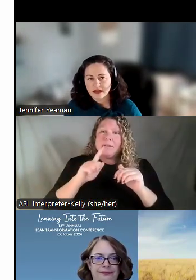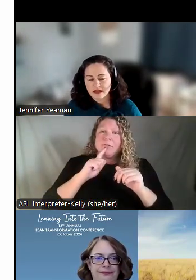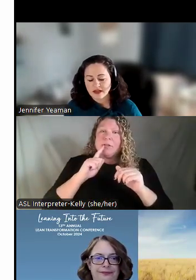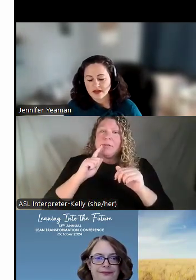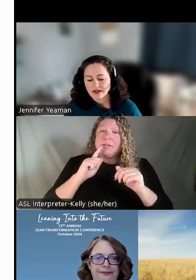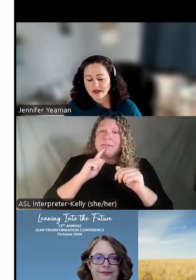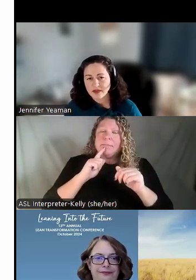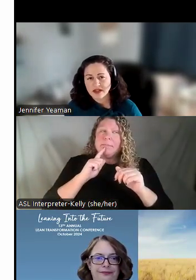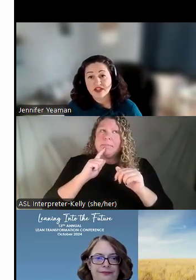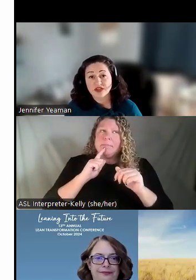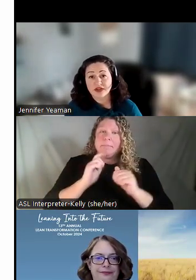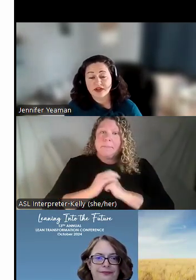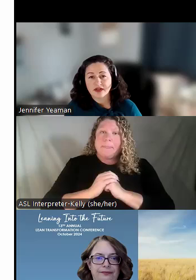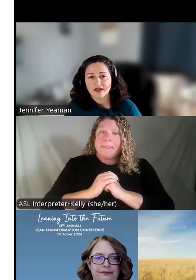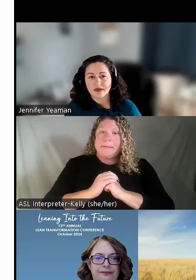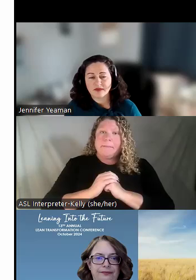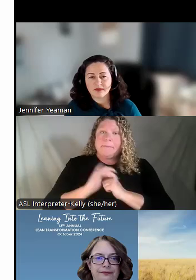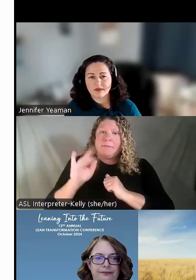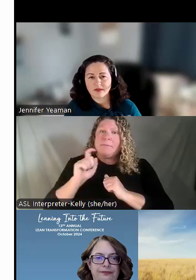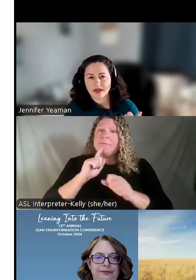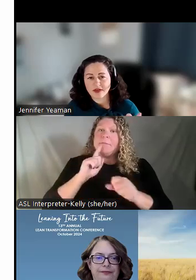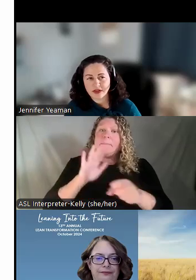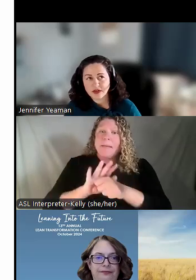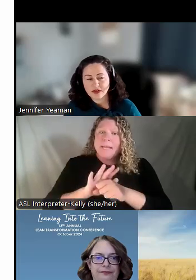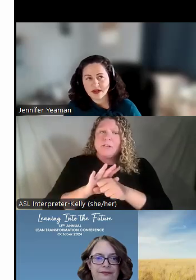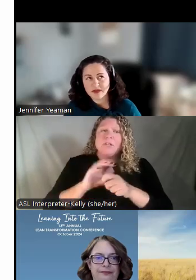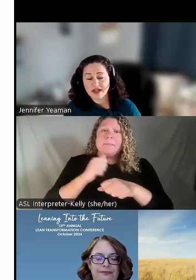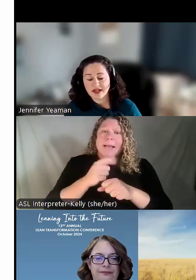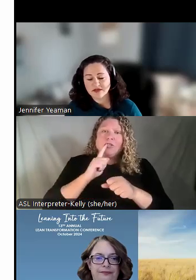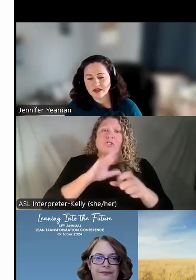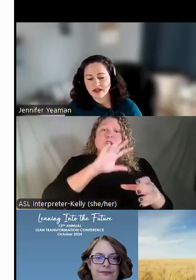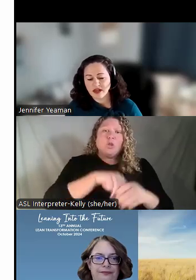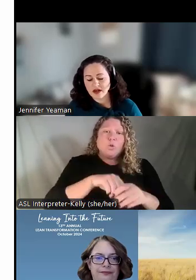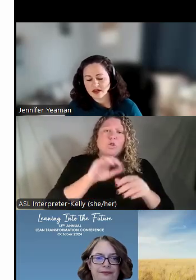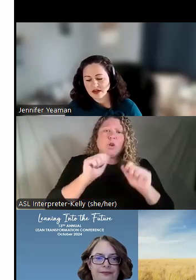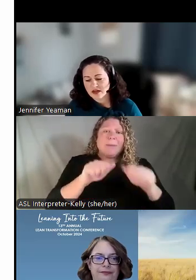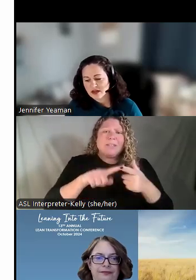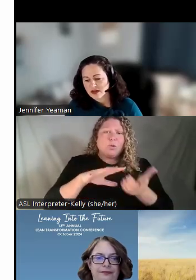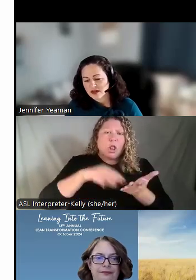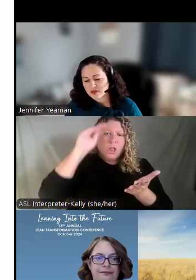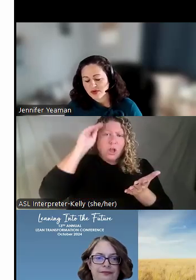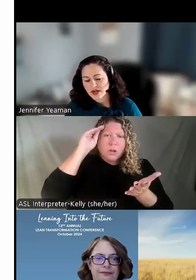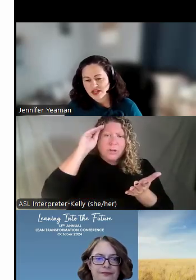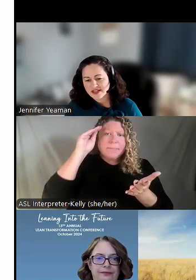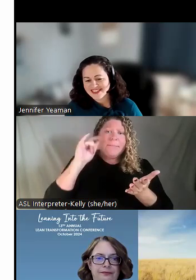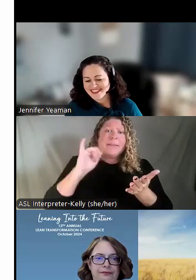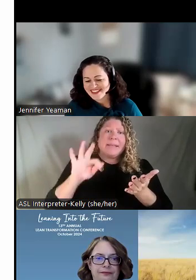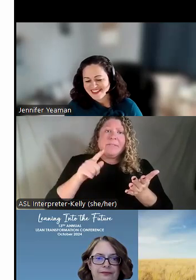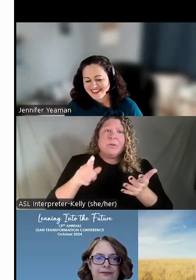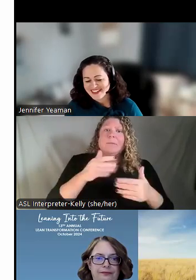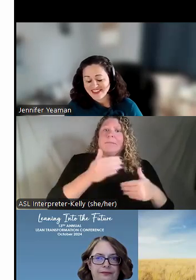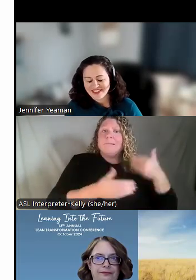allowing the ability to learn. If you do come to the end of a long